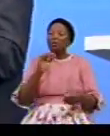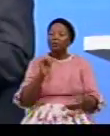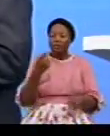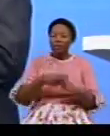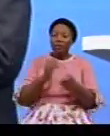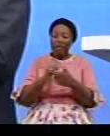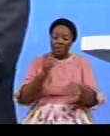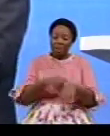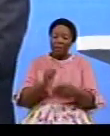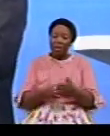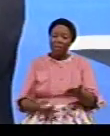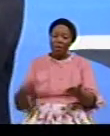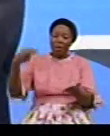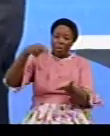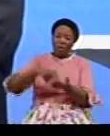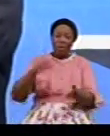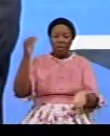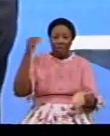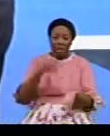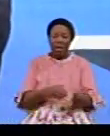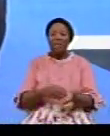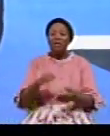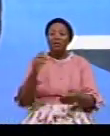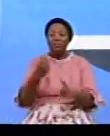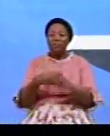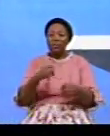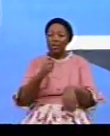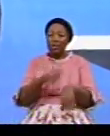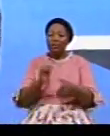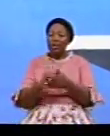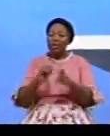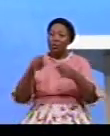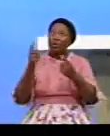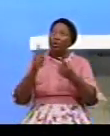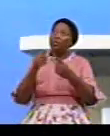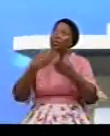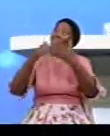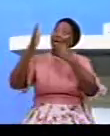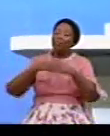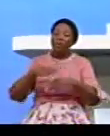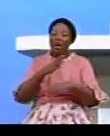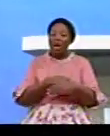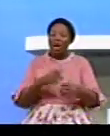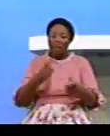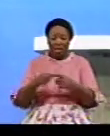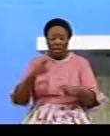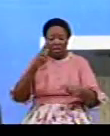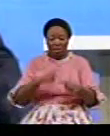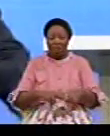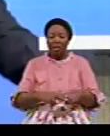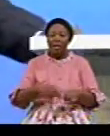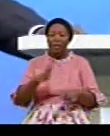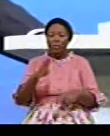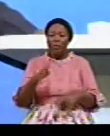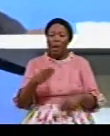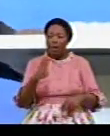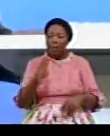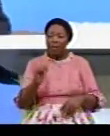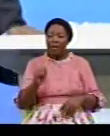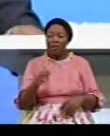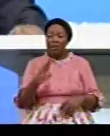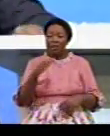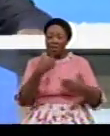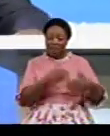and then he will sit on the throne of your heart, and from that throne of your